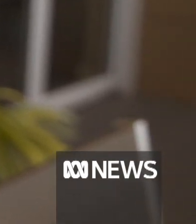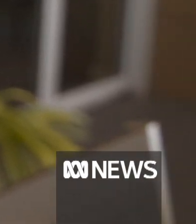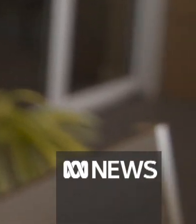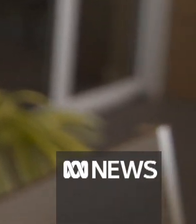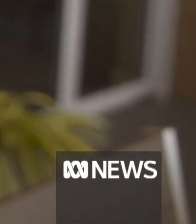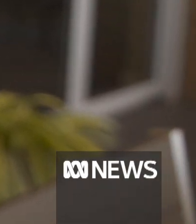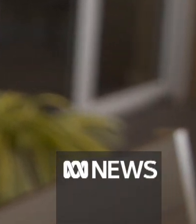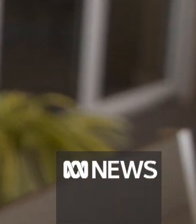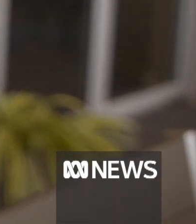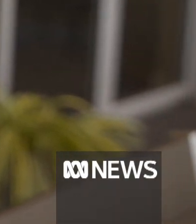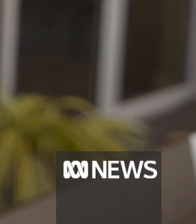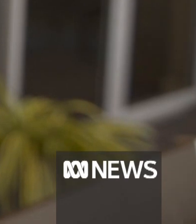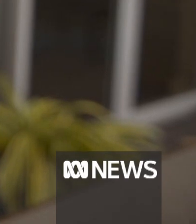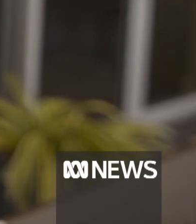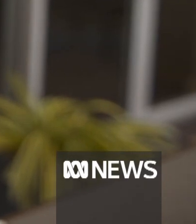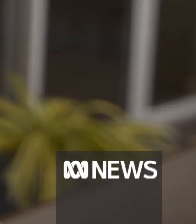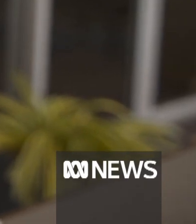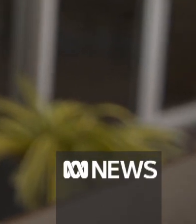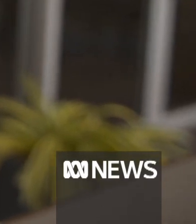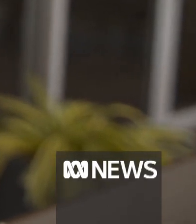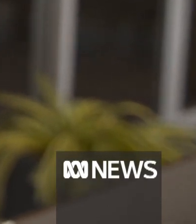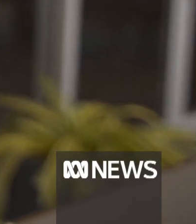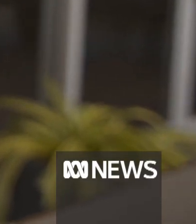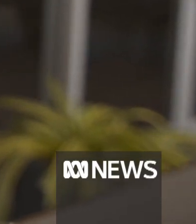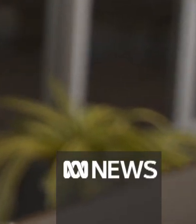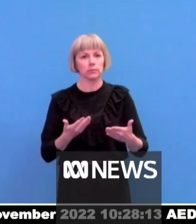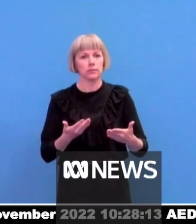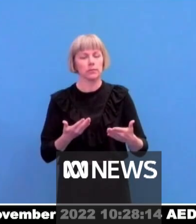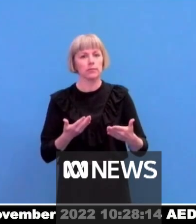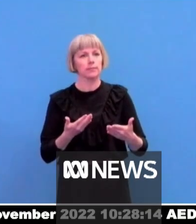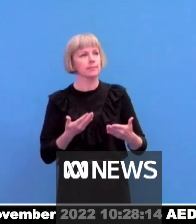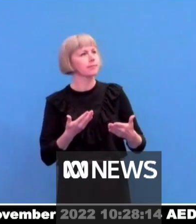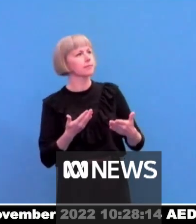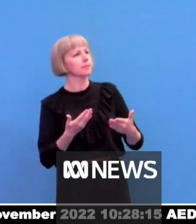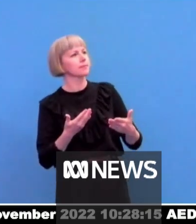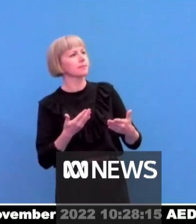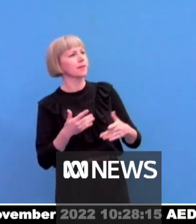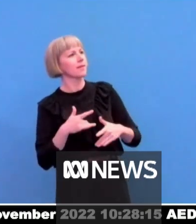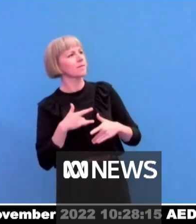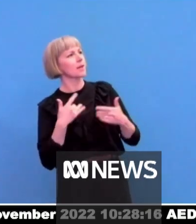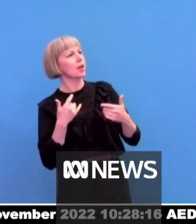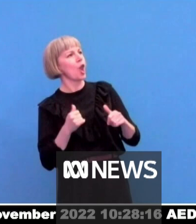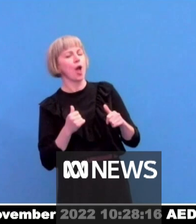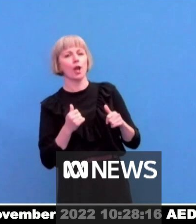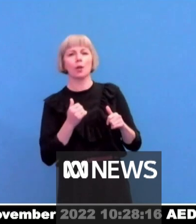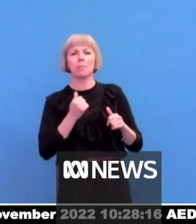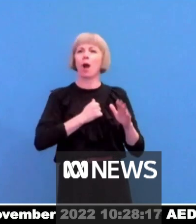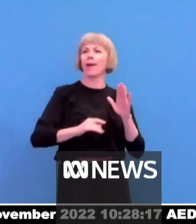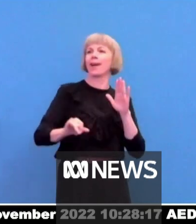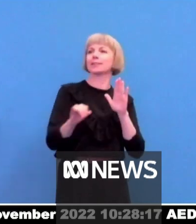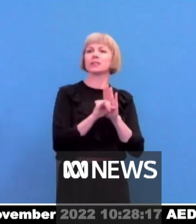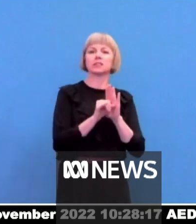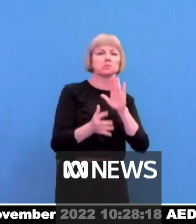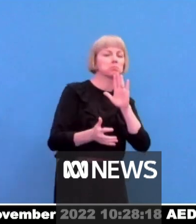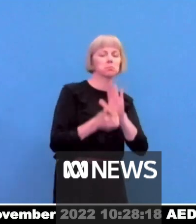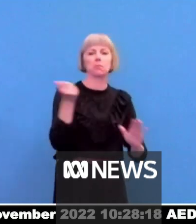spent three years under state control. All I know is your life stops. You may as well have your identity stripped, really, like, you can't do